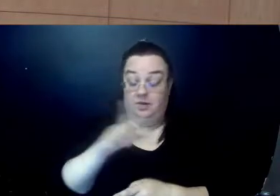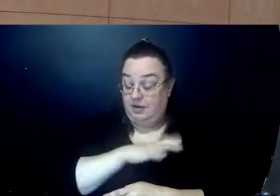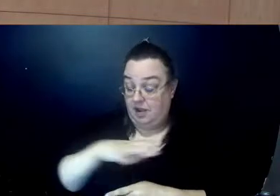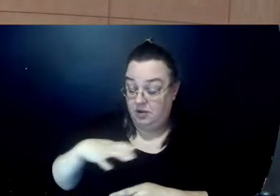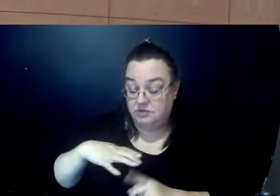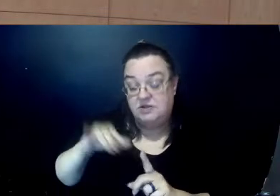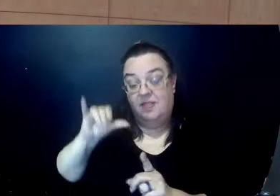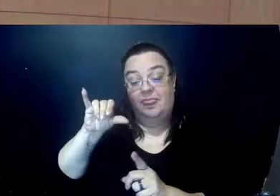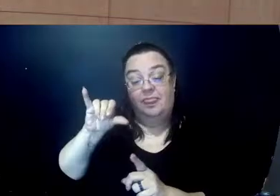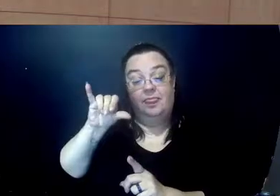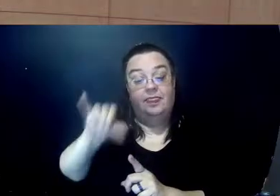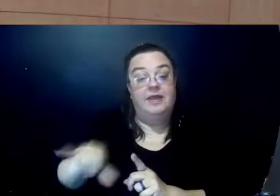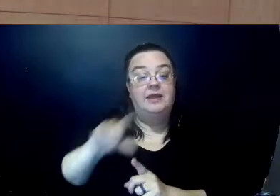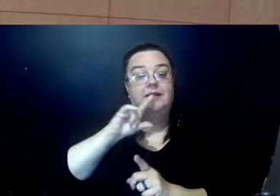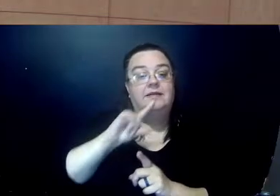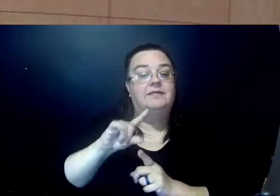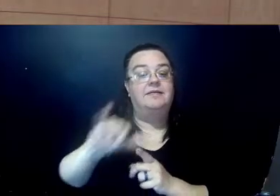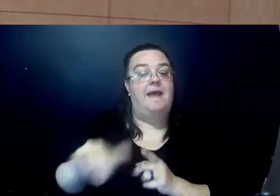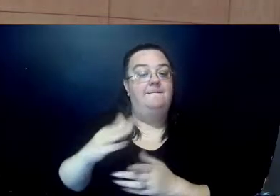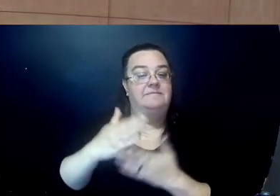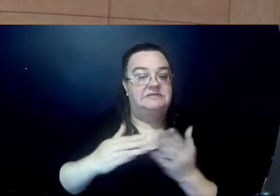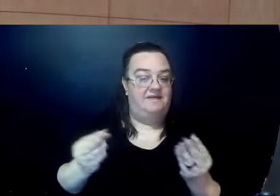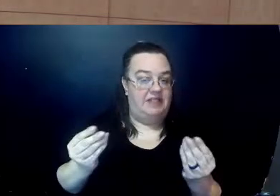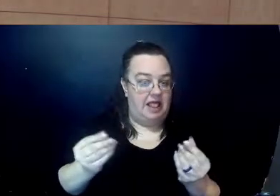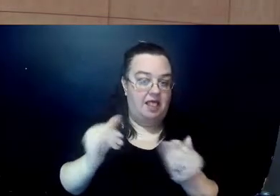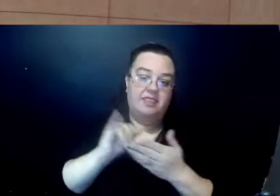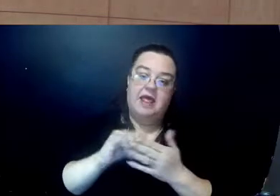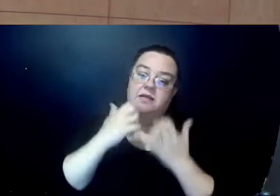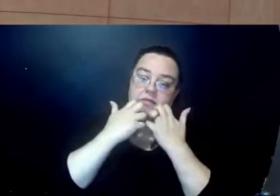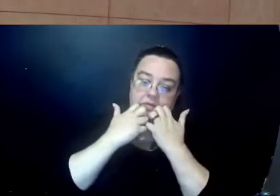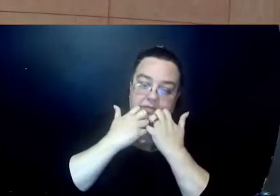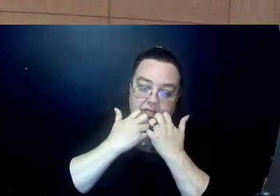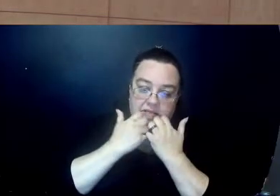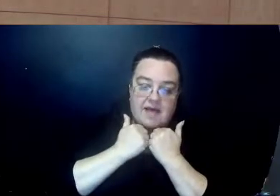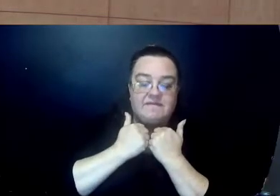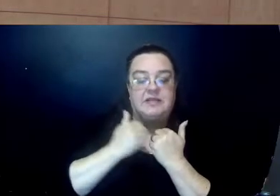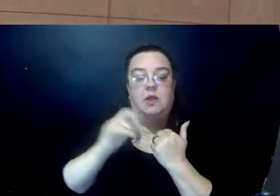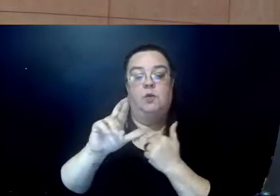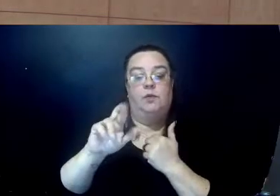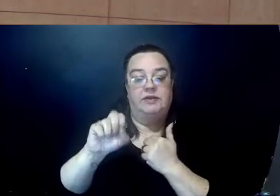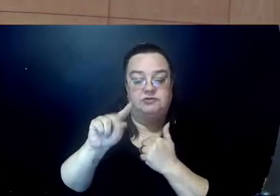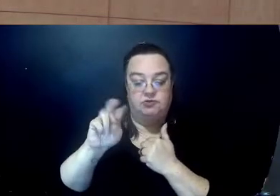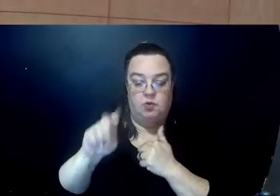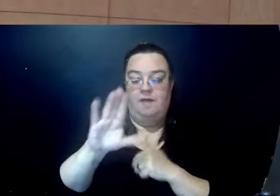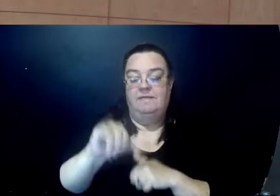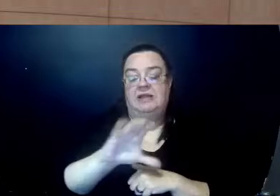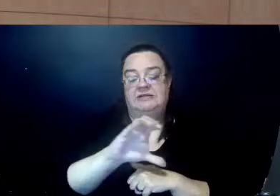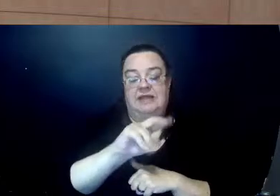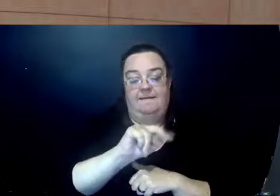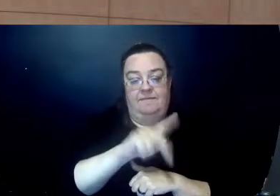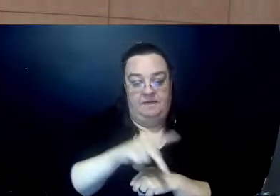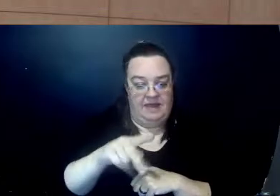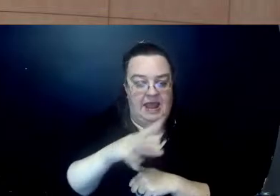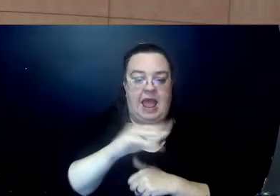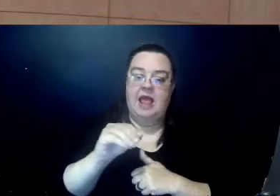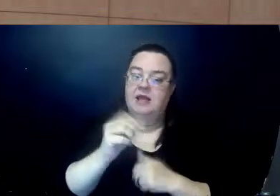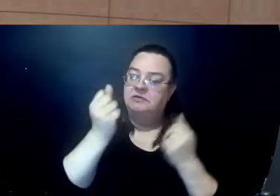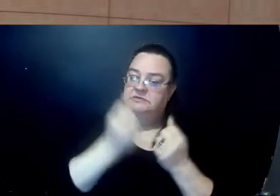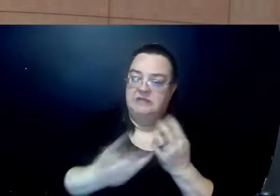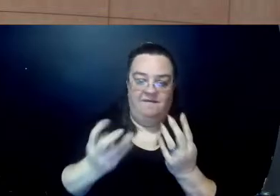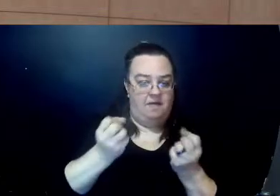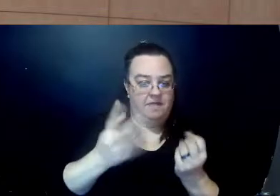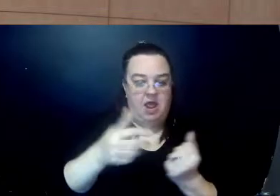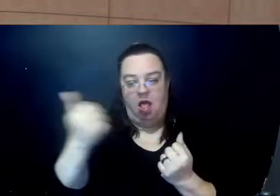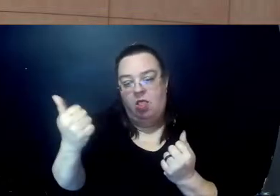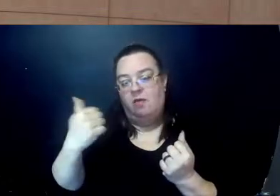is the piece of land that has been lovingly restored by CNPP and a host of other volunteers as well as